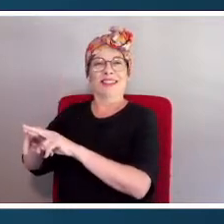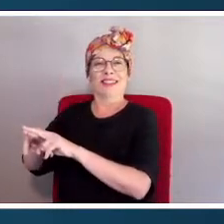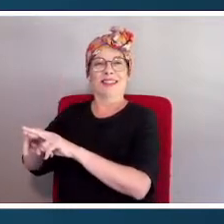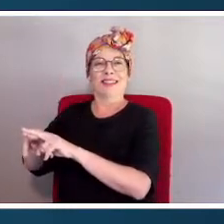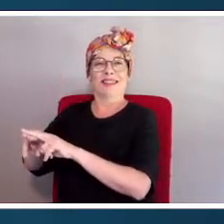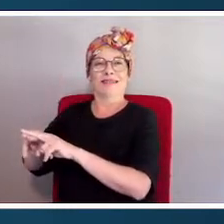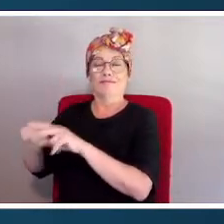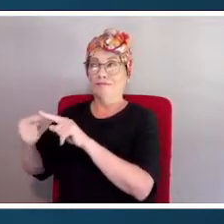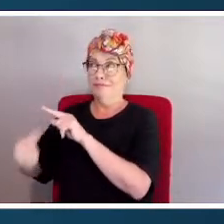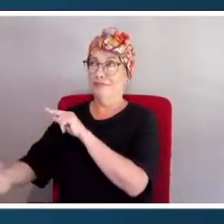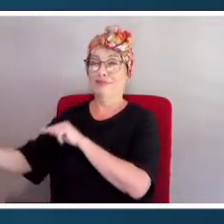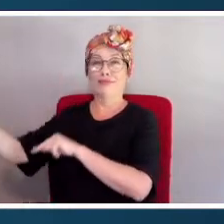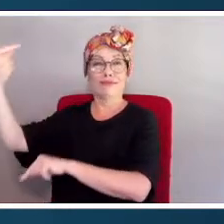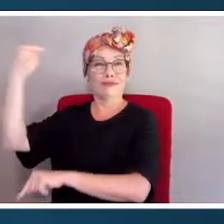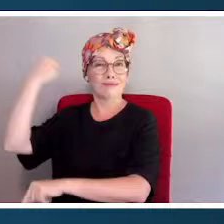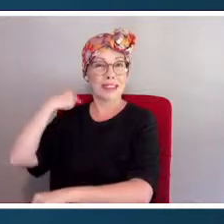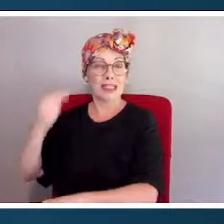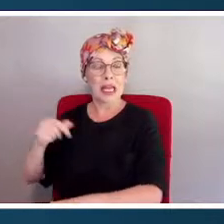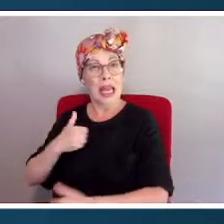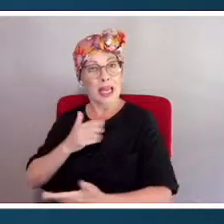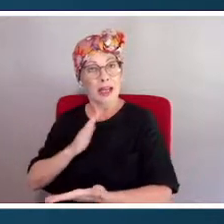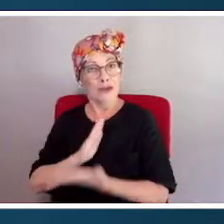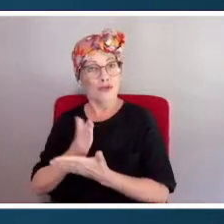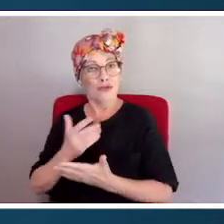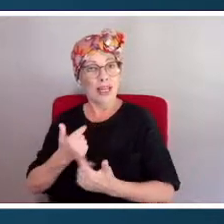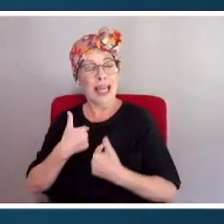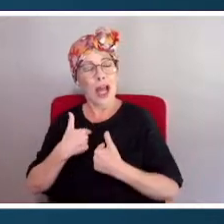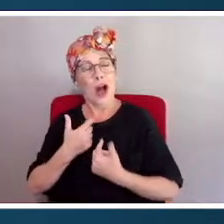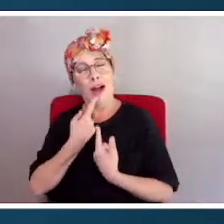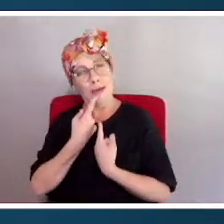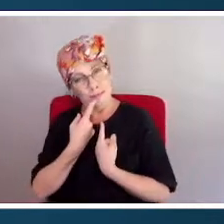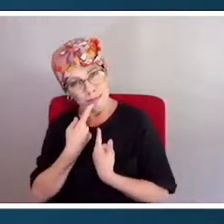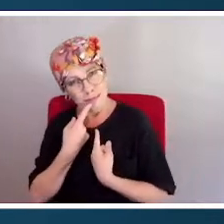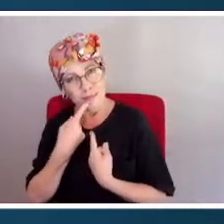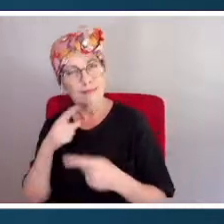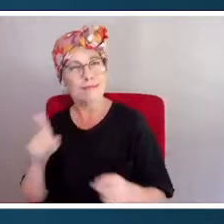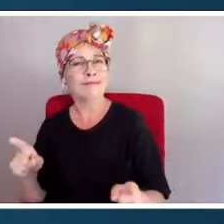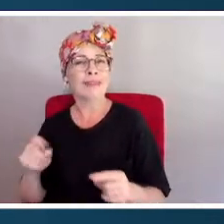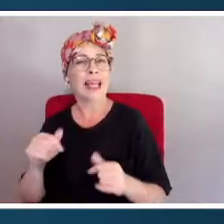And I'm genuinely humbled to give this address today.